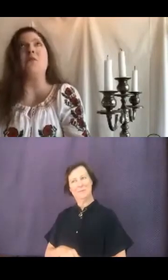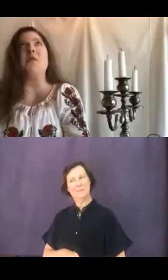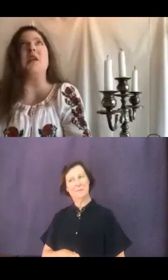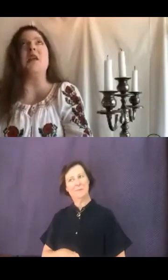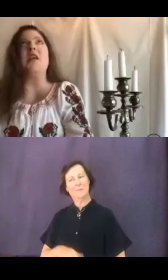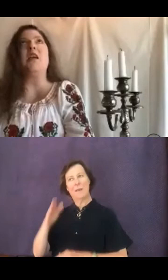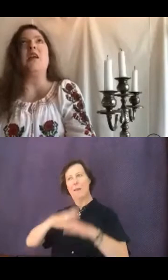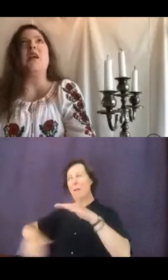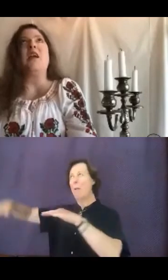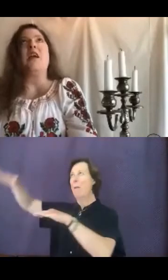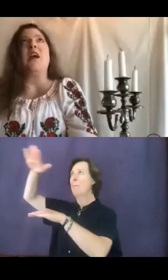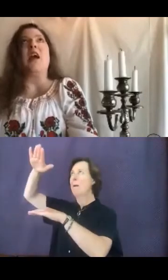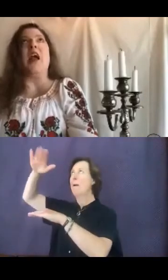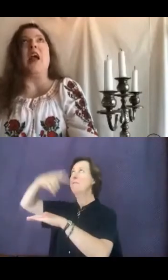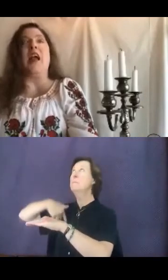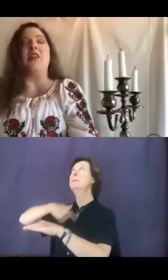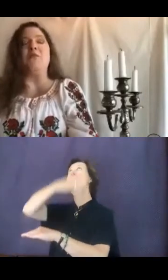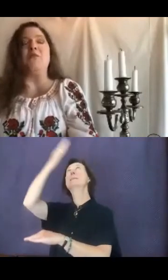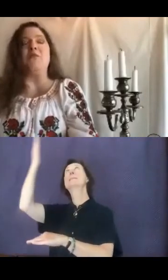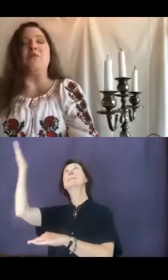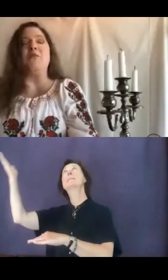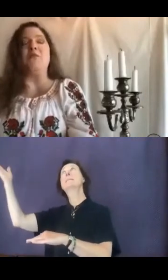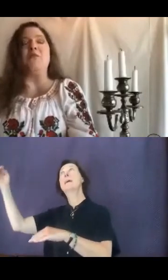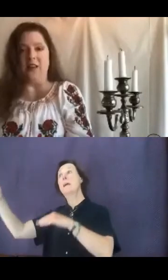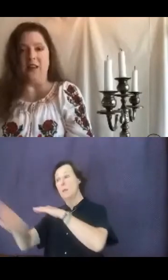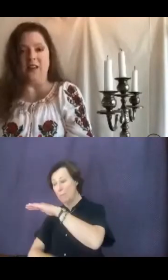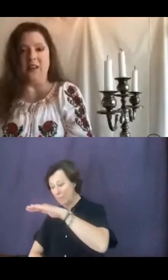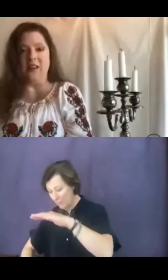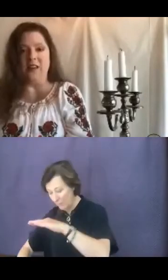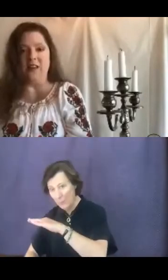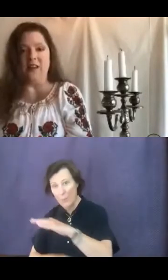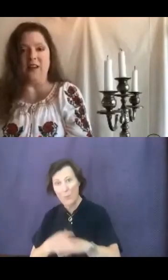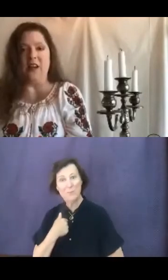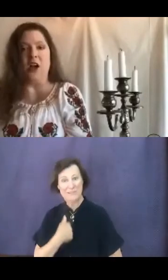Above me and below me